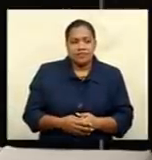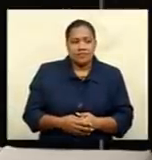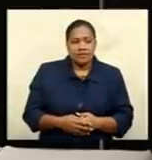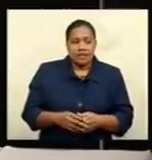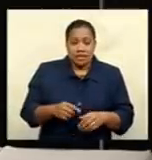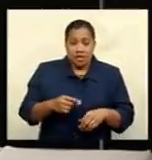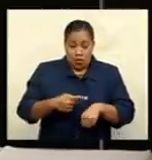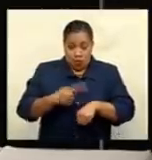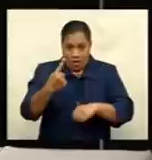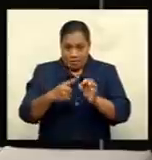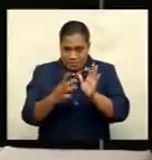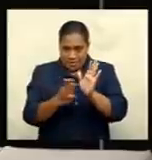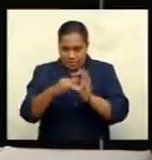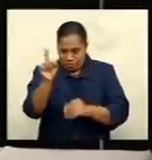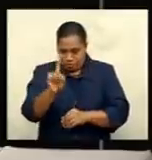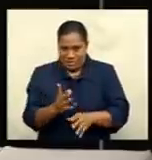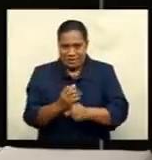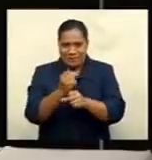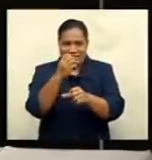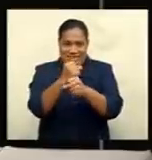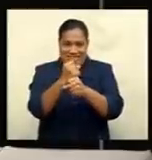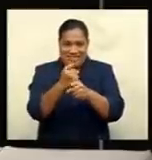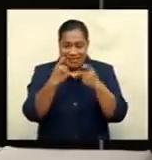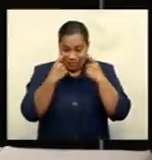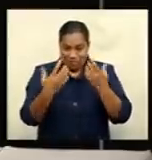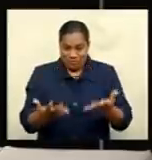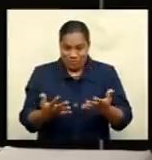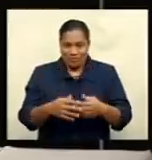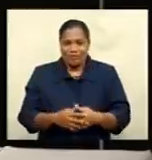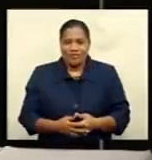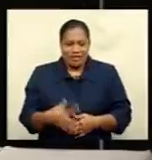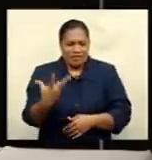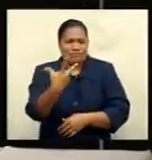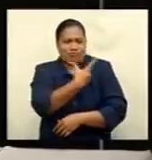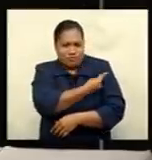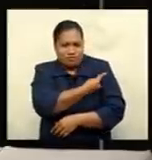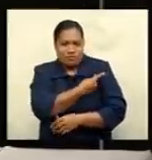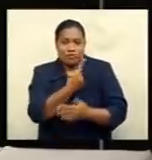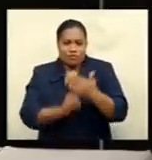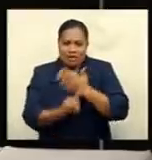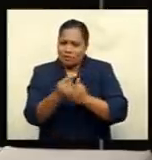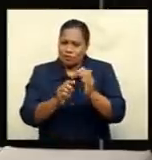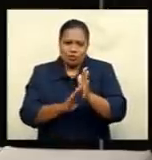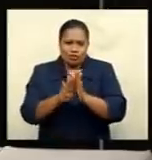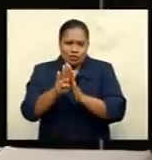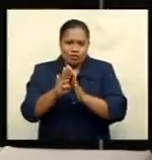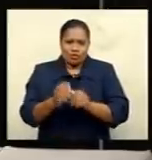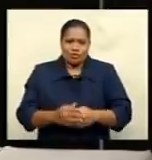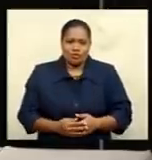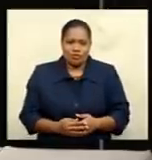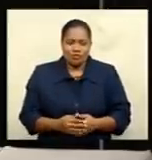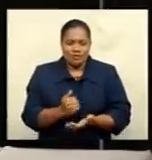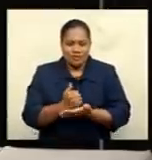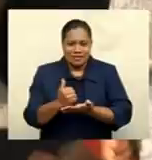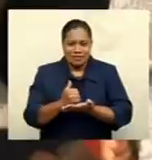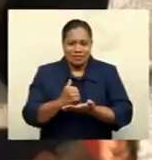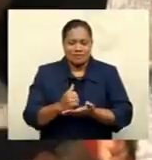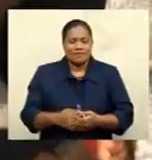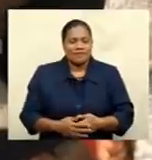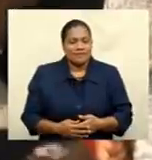p.m. today reveals that Fiji's vaccination rate continues on an upward trend. Christiana Uluwai reports.